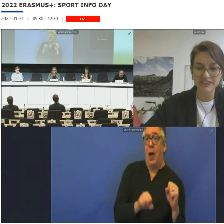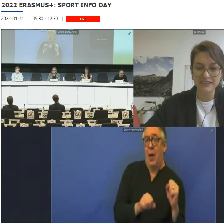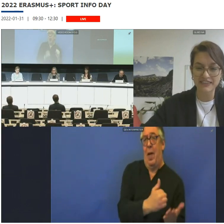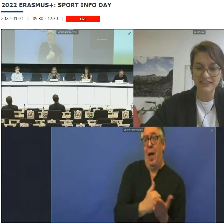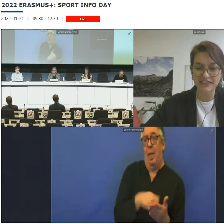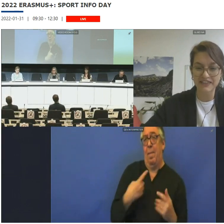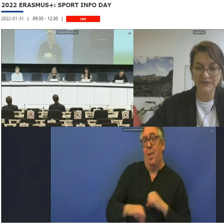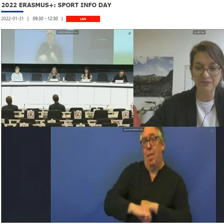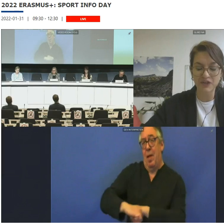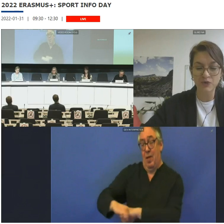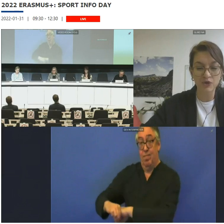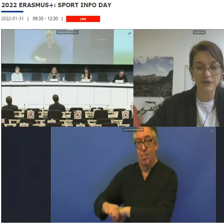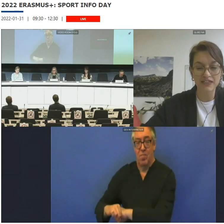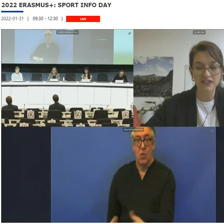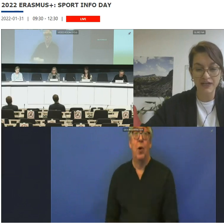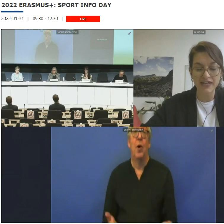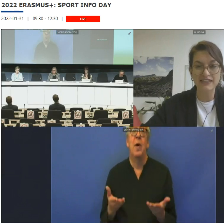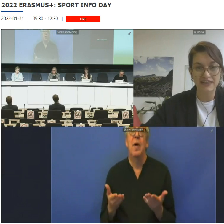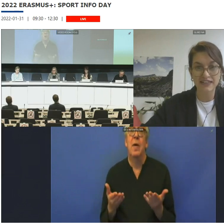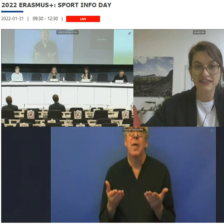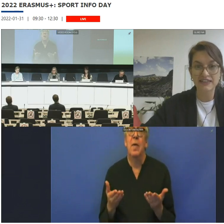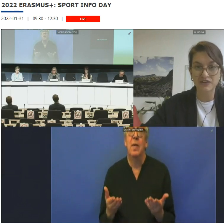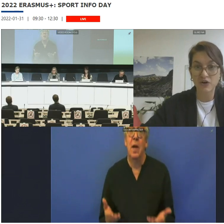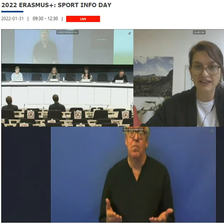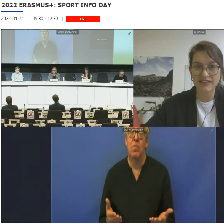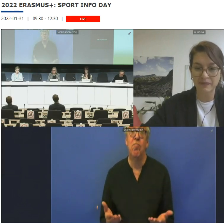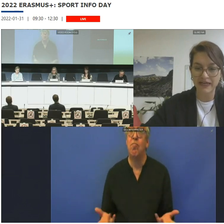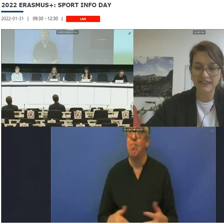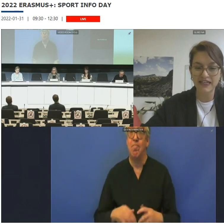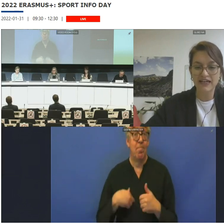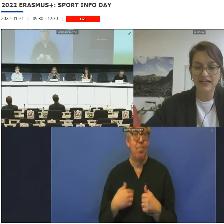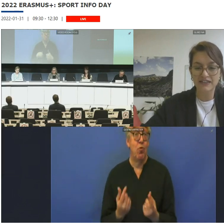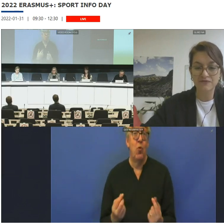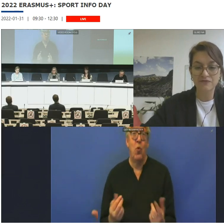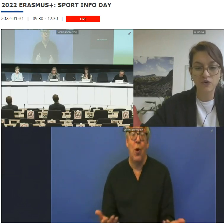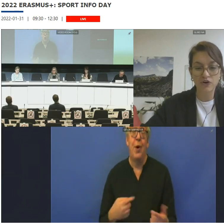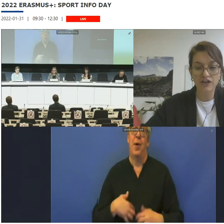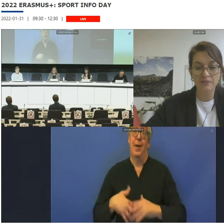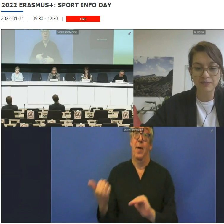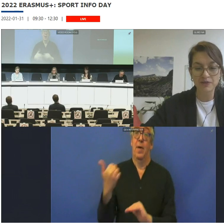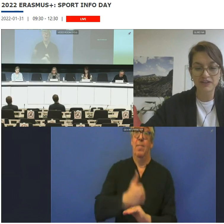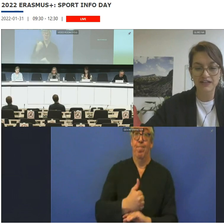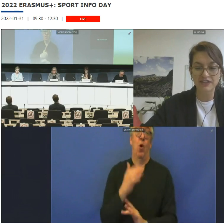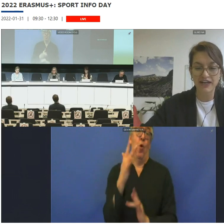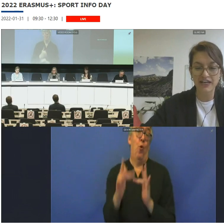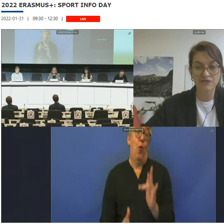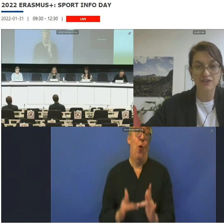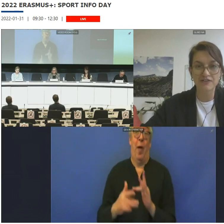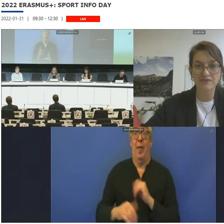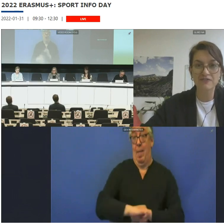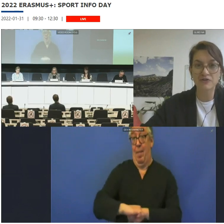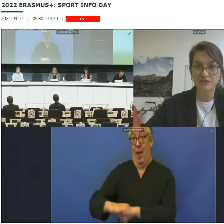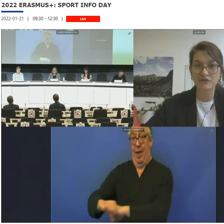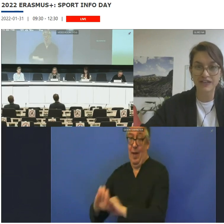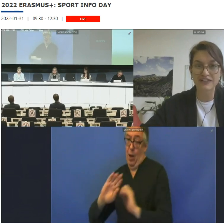is we will be creating and leading an online campaign for people under age of 35,